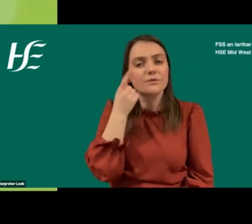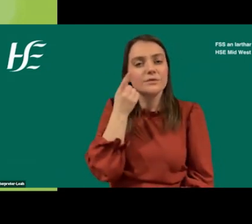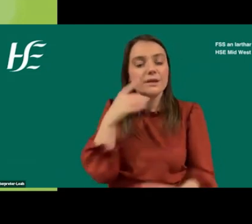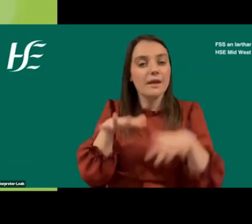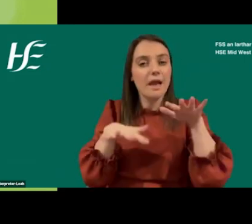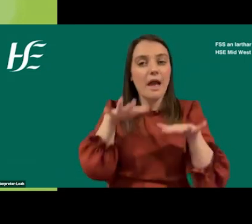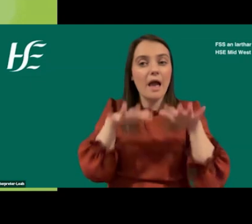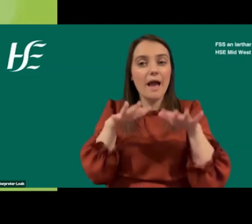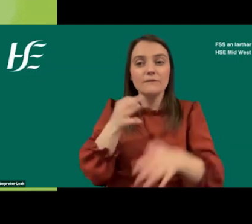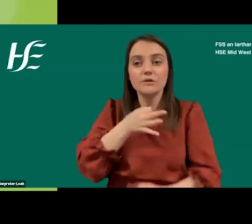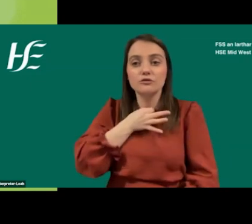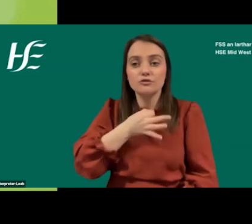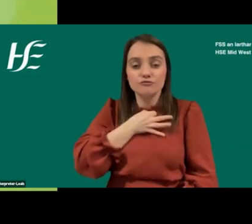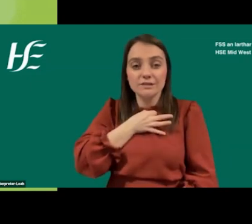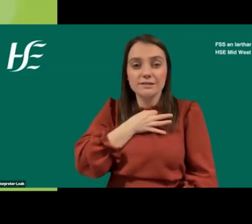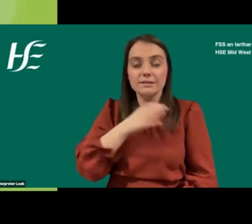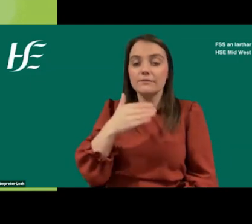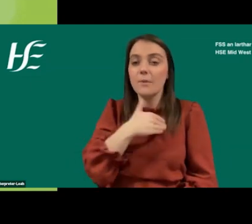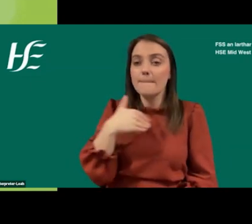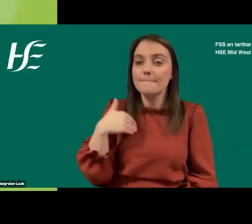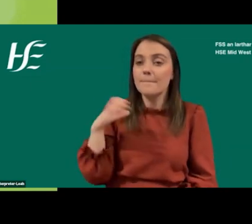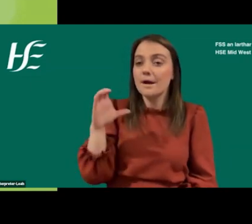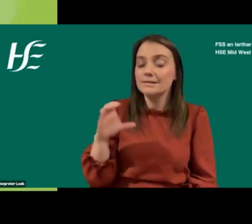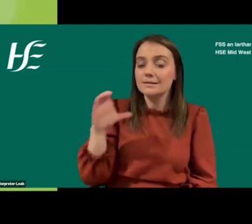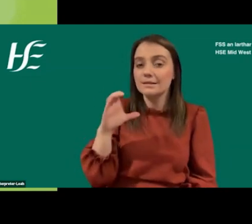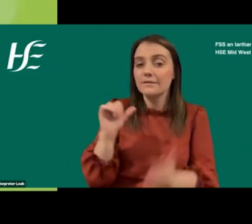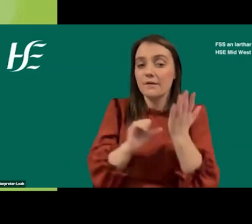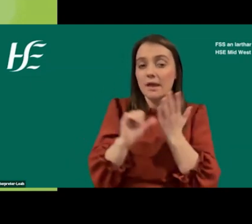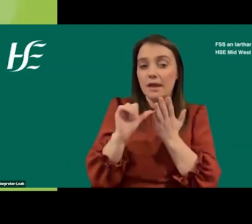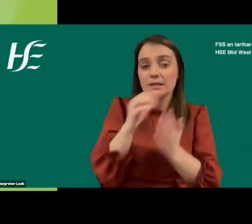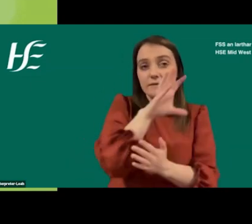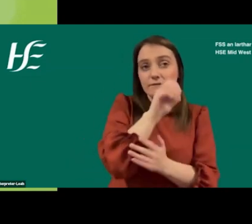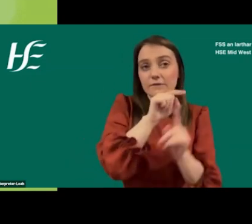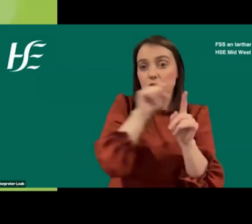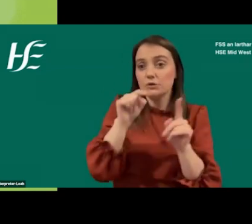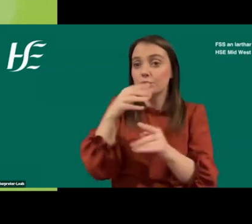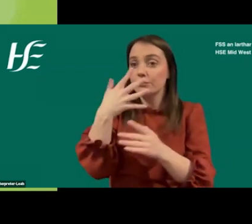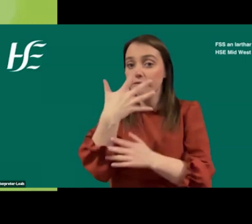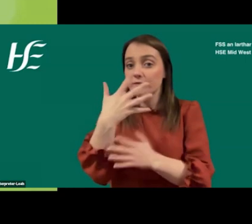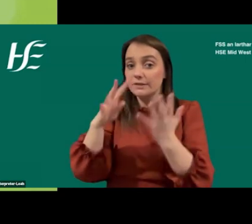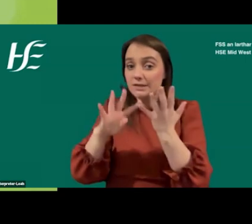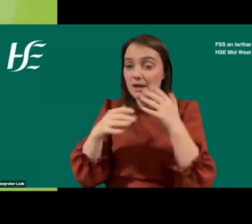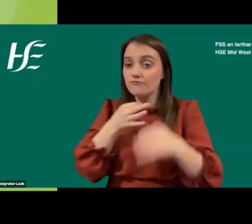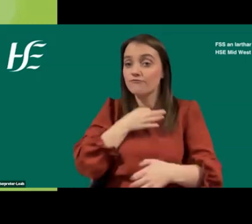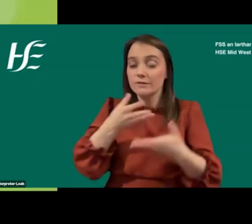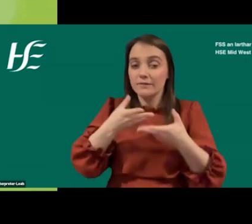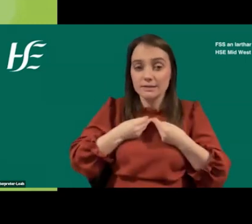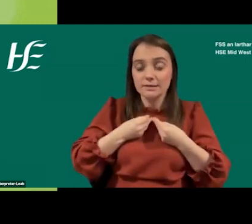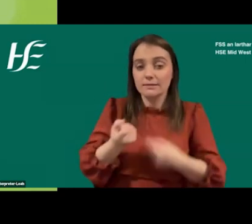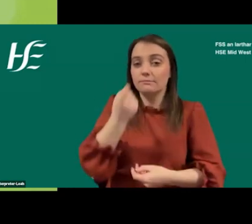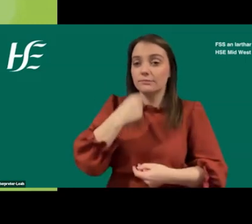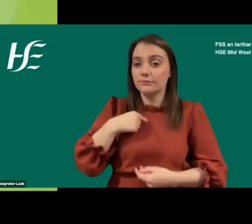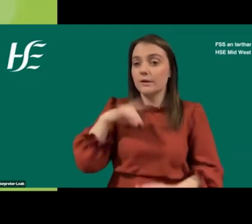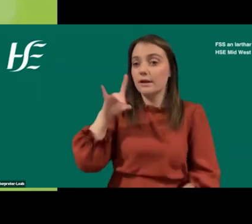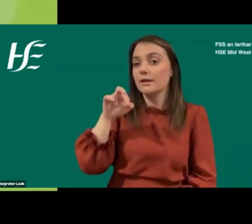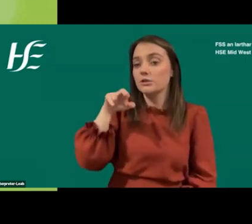average risk for getting breast cancer in somebody between the age of 50 and 59 and taking HRT over